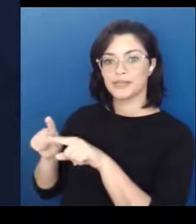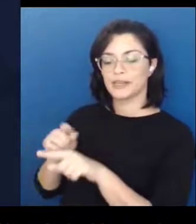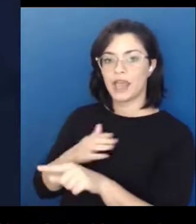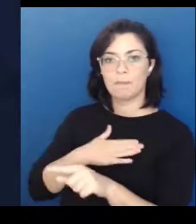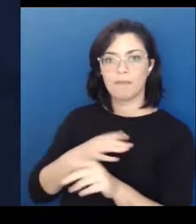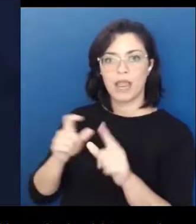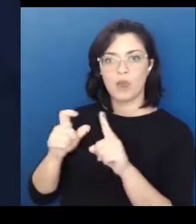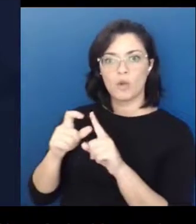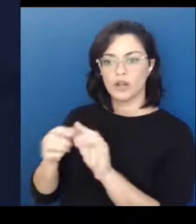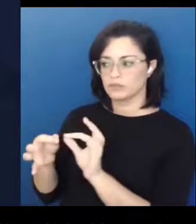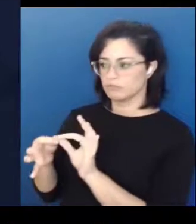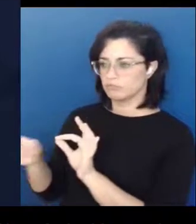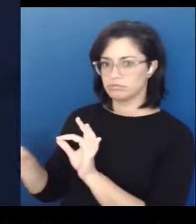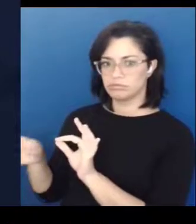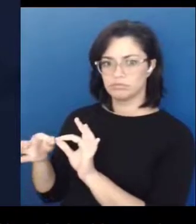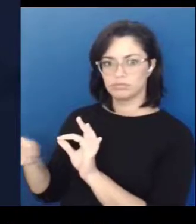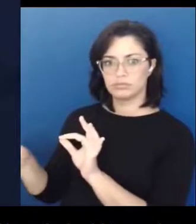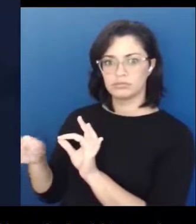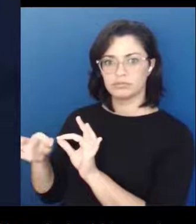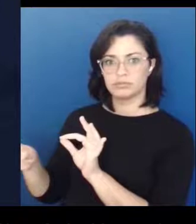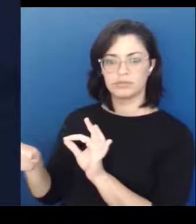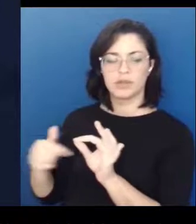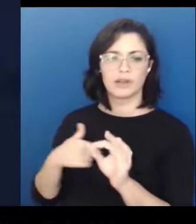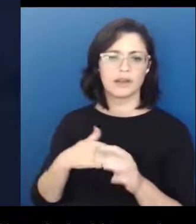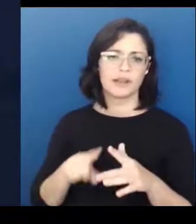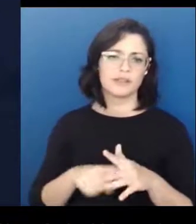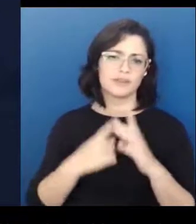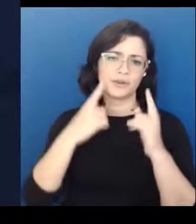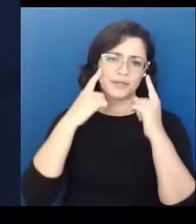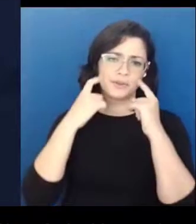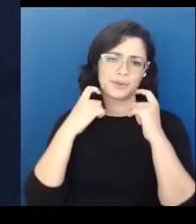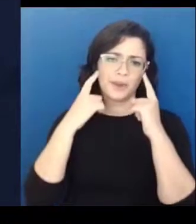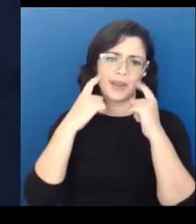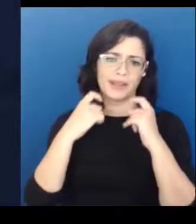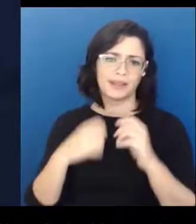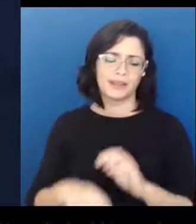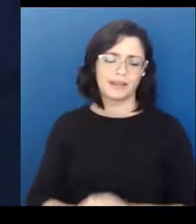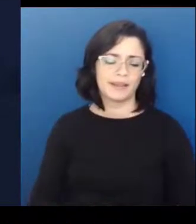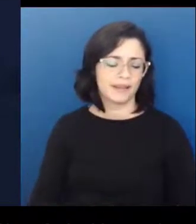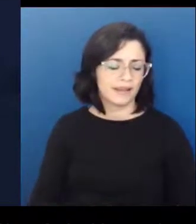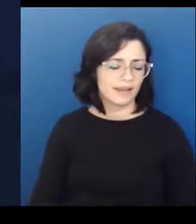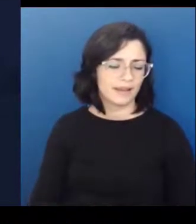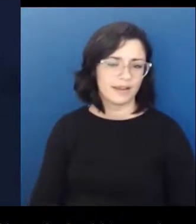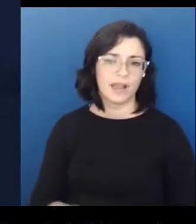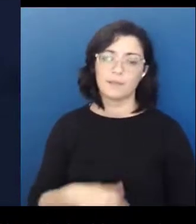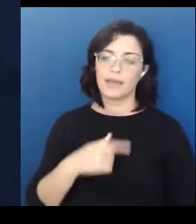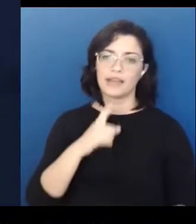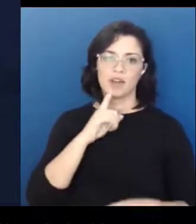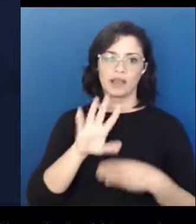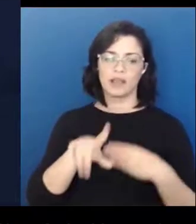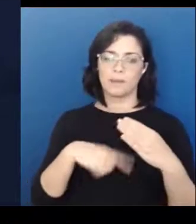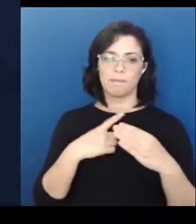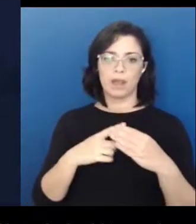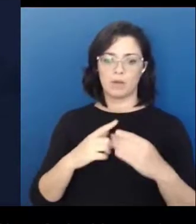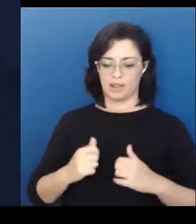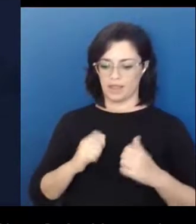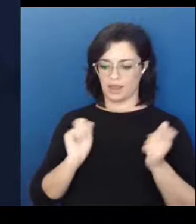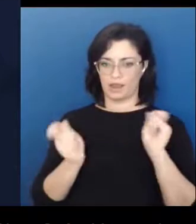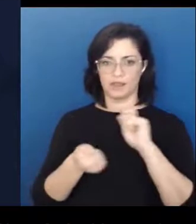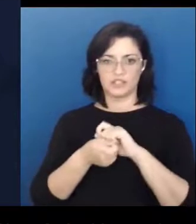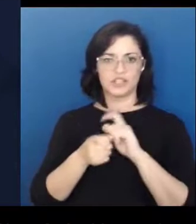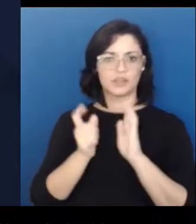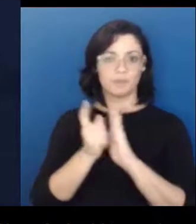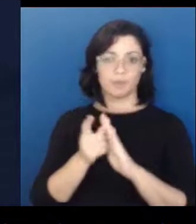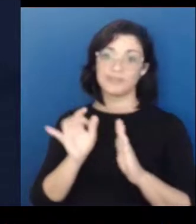my eyes. I keep talking about transformational moments, but that's what it was. All of these things that I